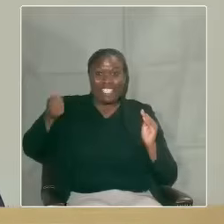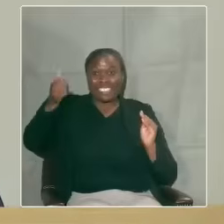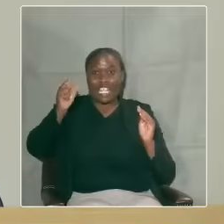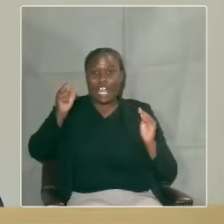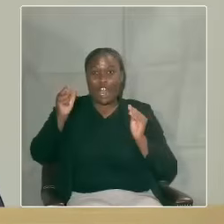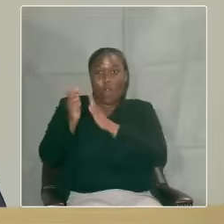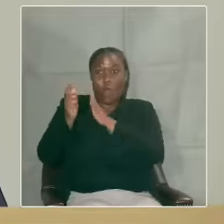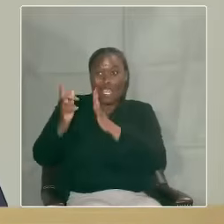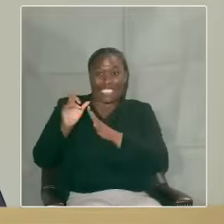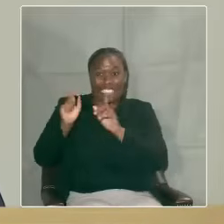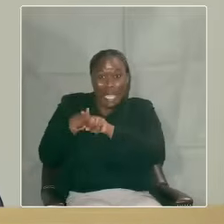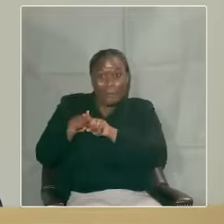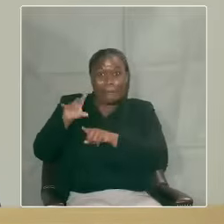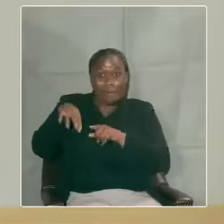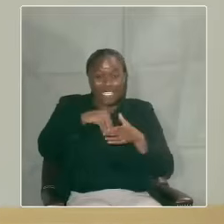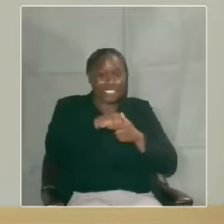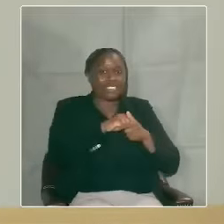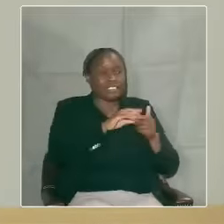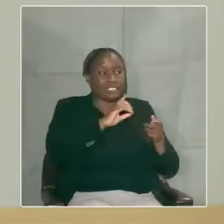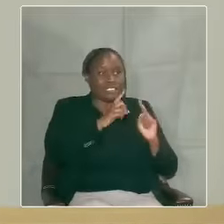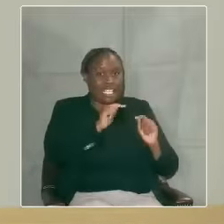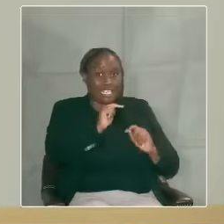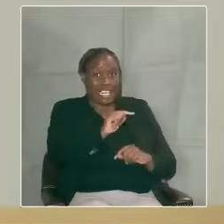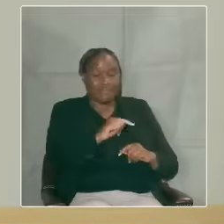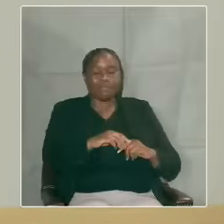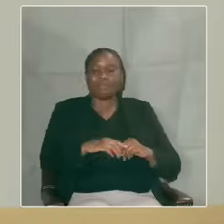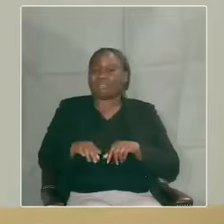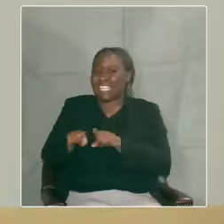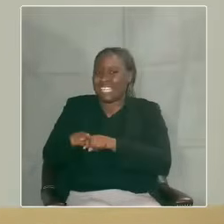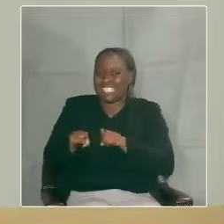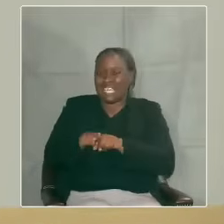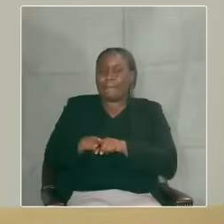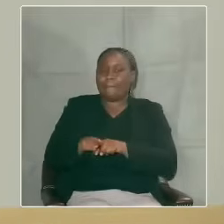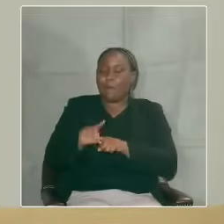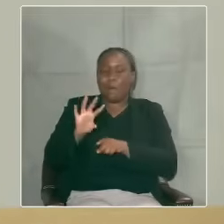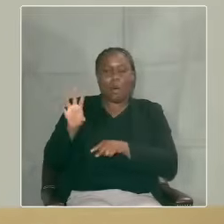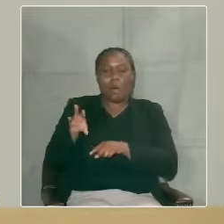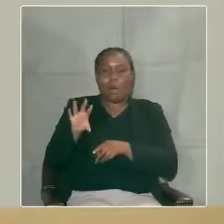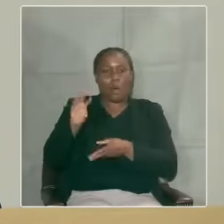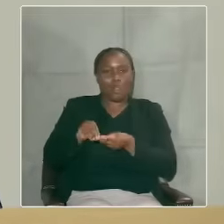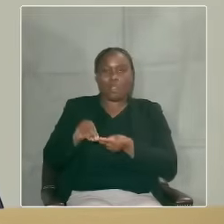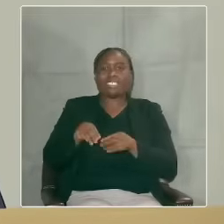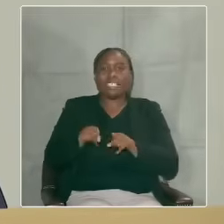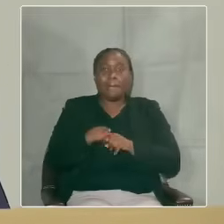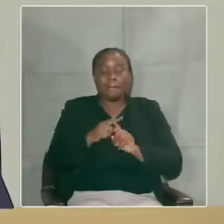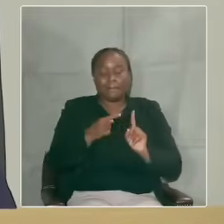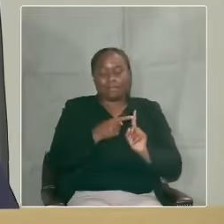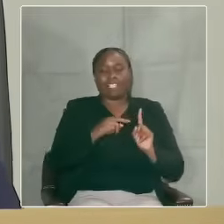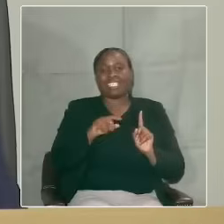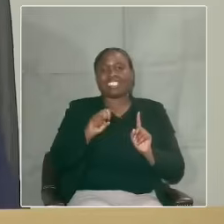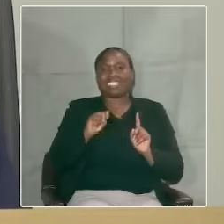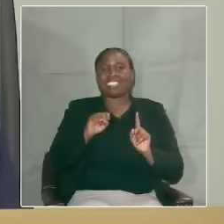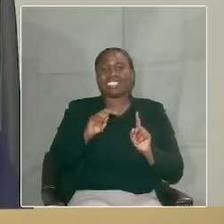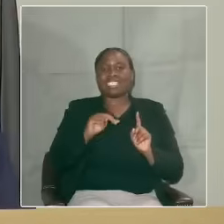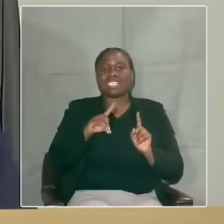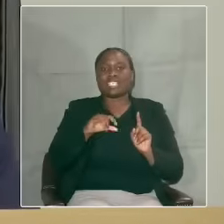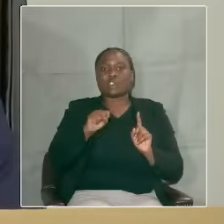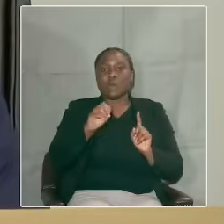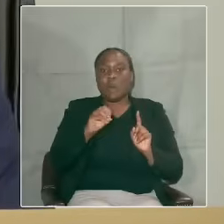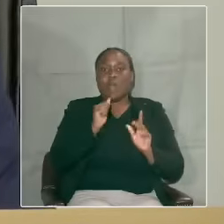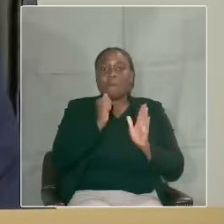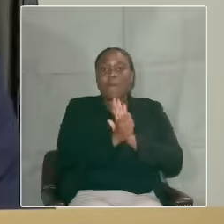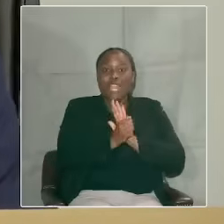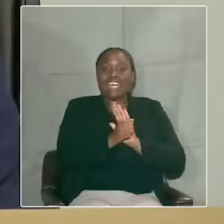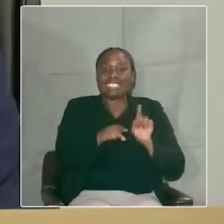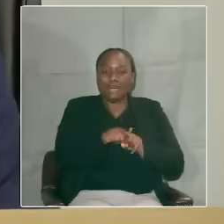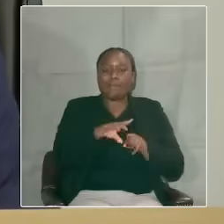That is correct. All those issues, including because he even asked me, including the matter of Cindy Somakaka. And then I explained